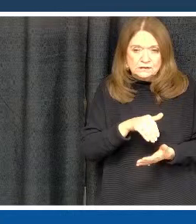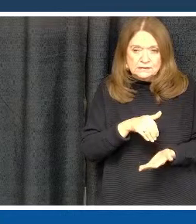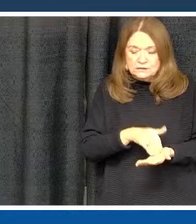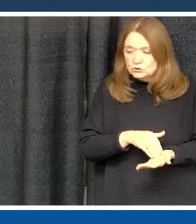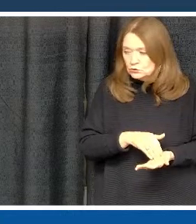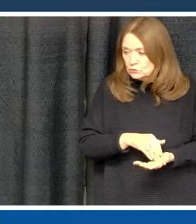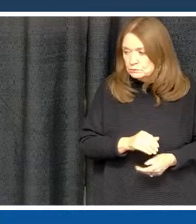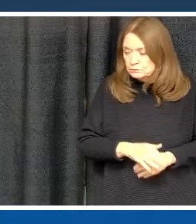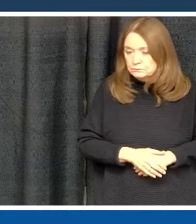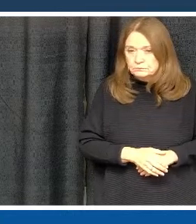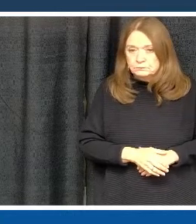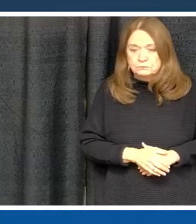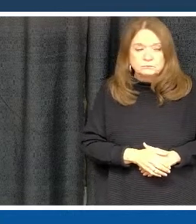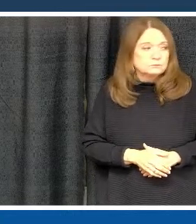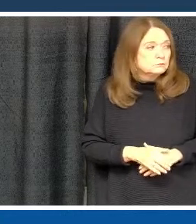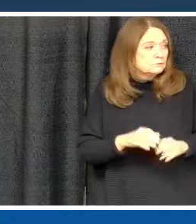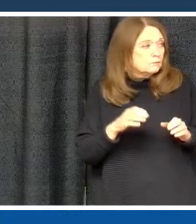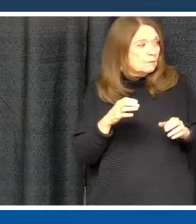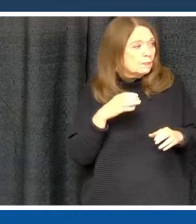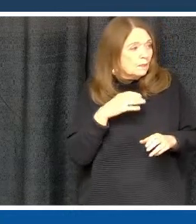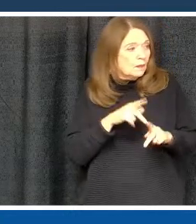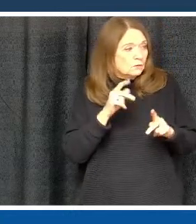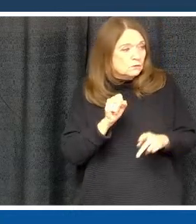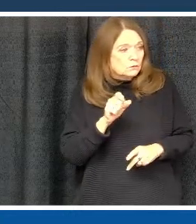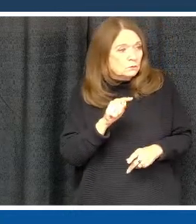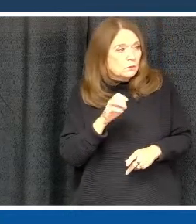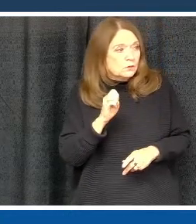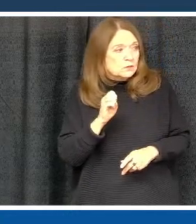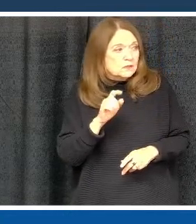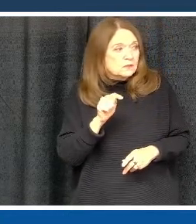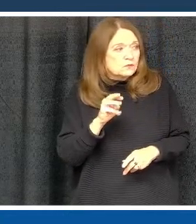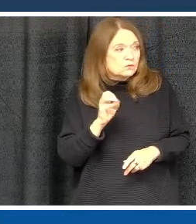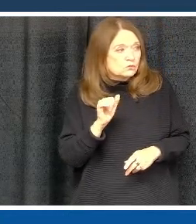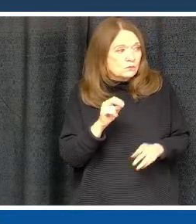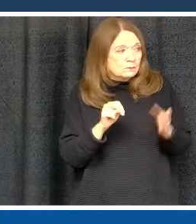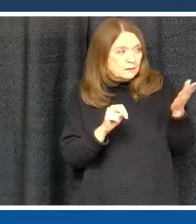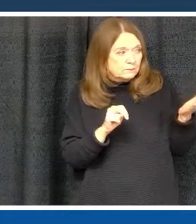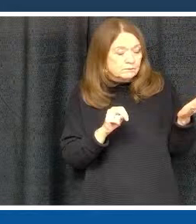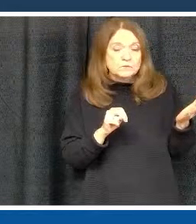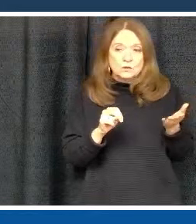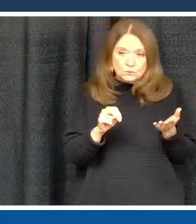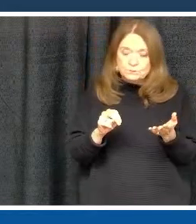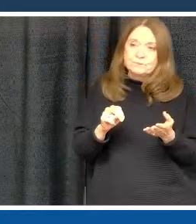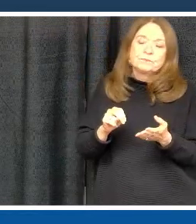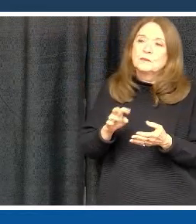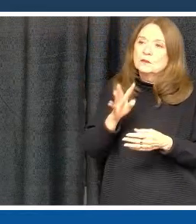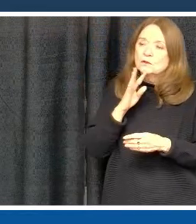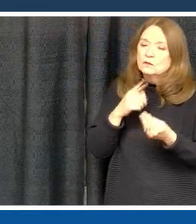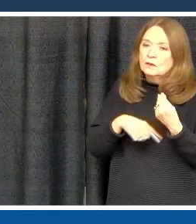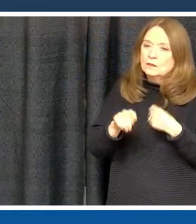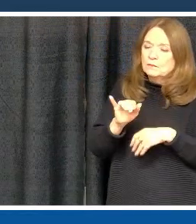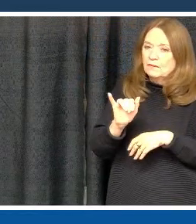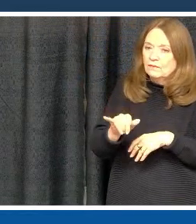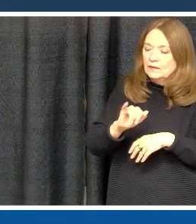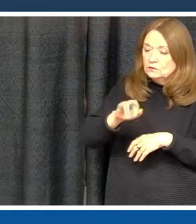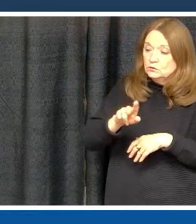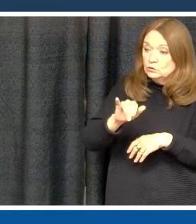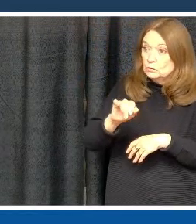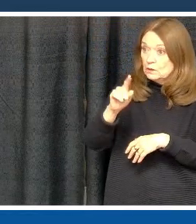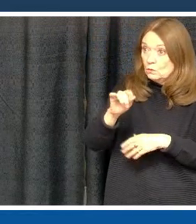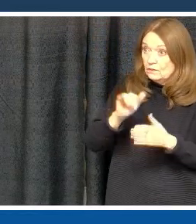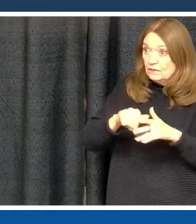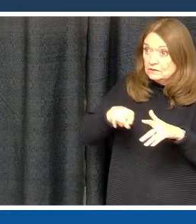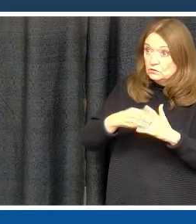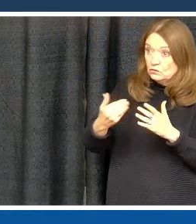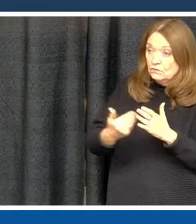you. Councilperson Streetman, you have the floor. Thank you. So in regard to talking about with those dates, obviously July 1, that's the start of a